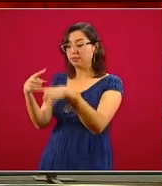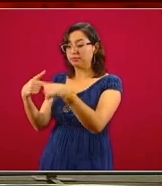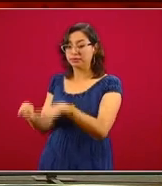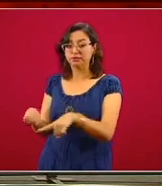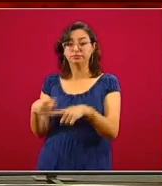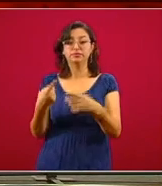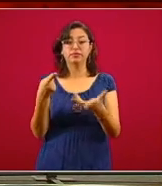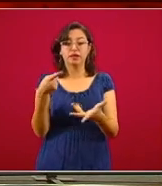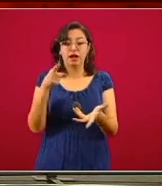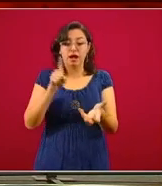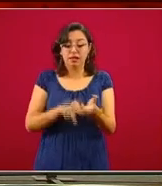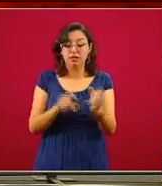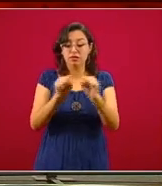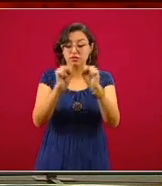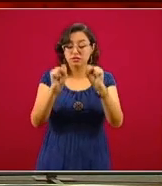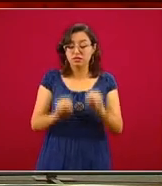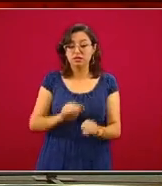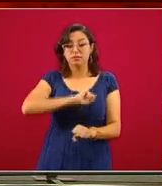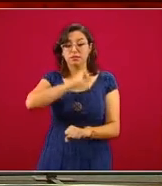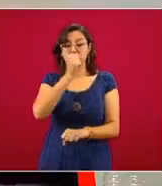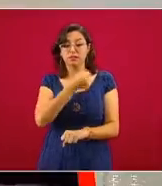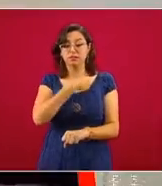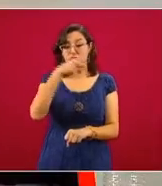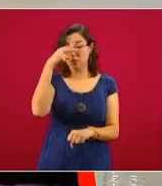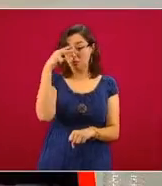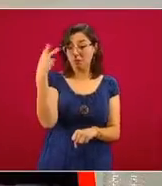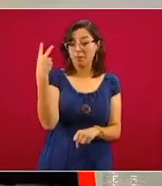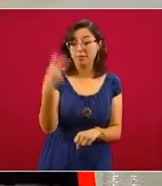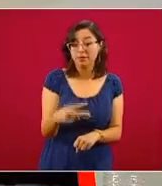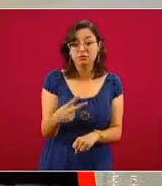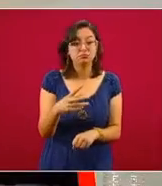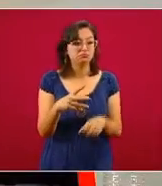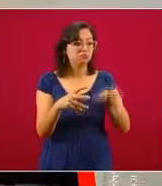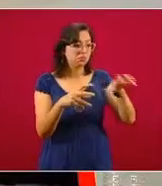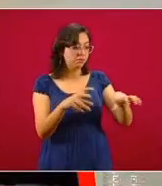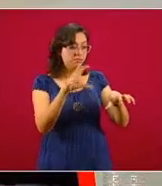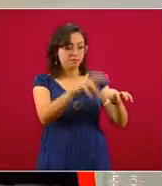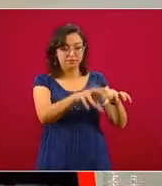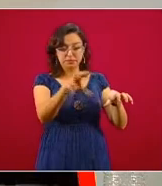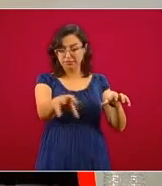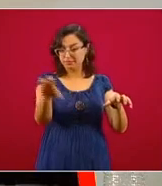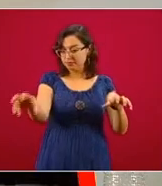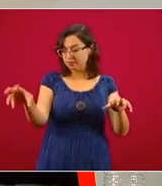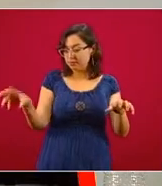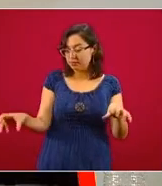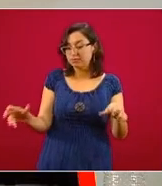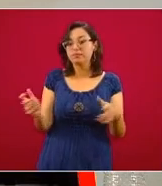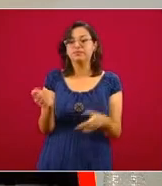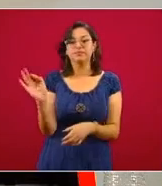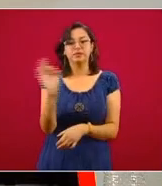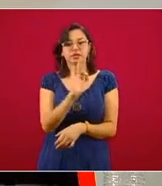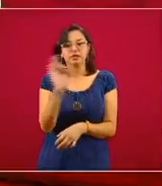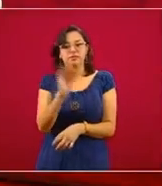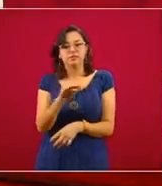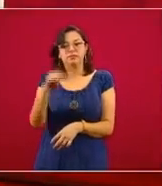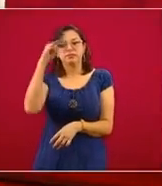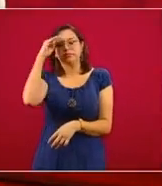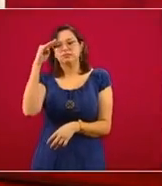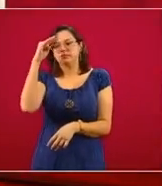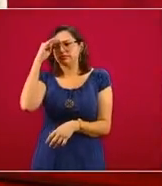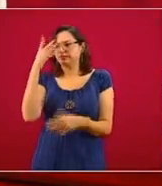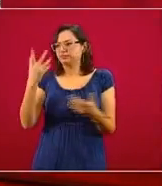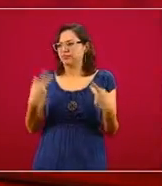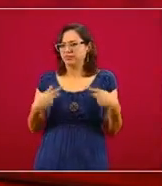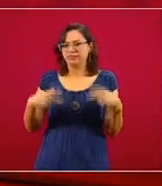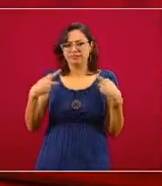means that the public health system is completely different. So you can't say in one moment, well, if there